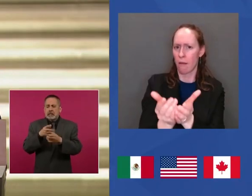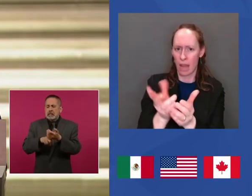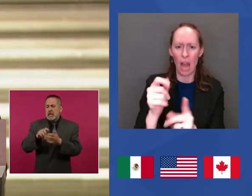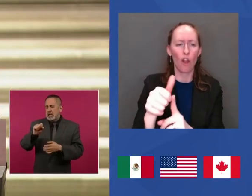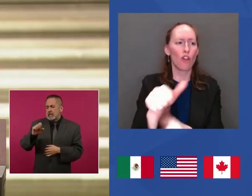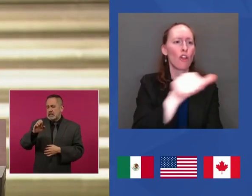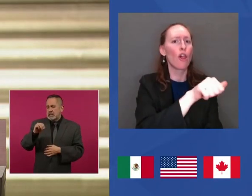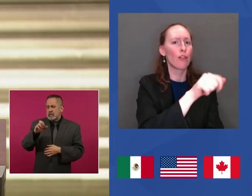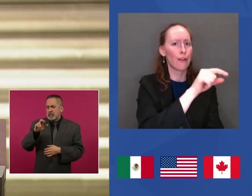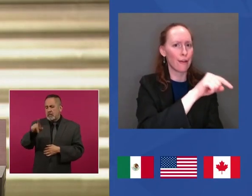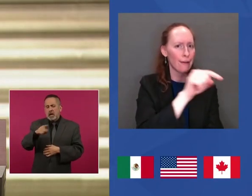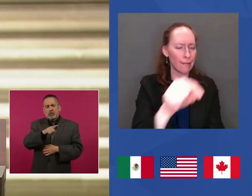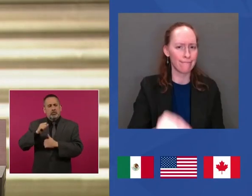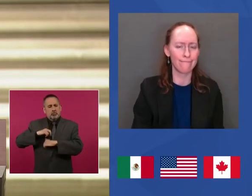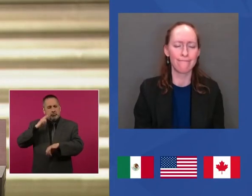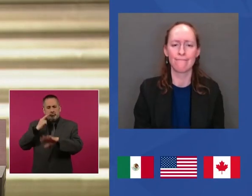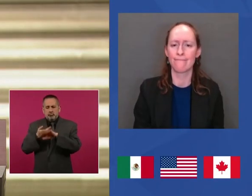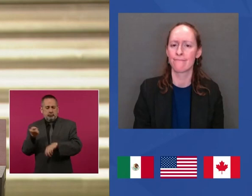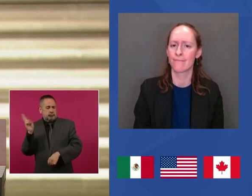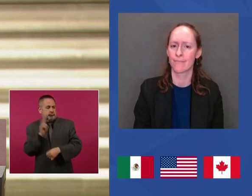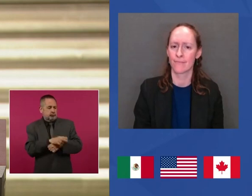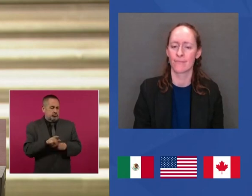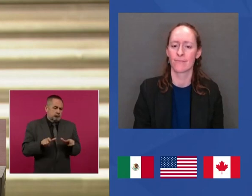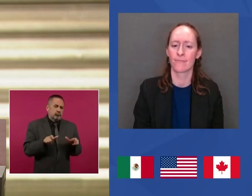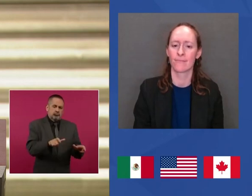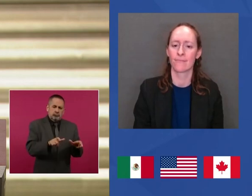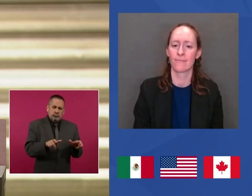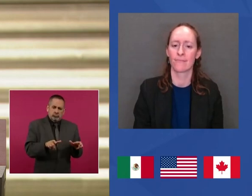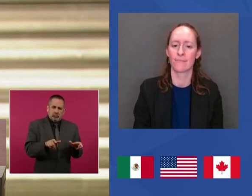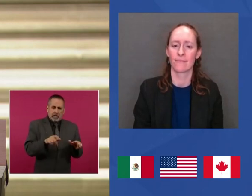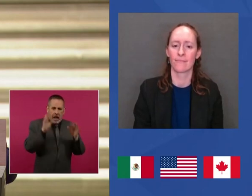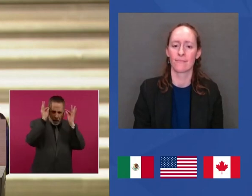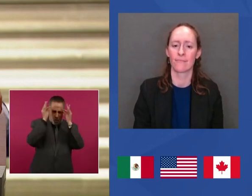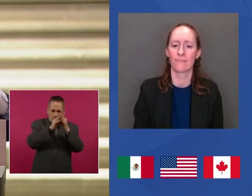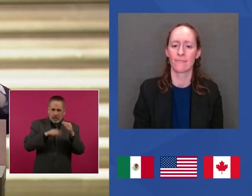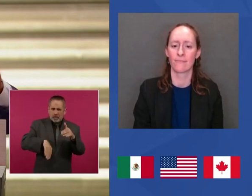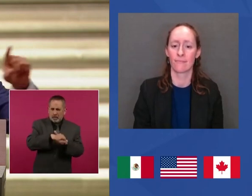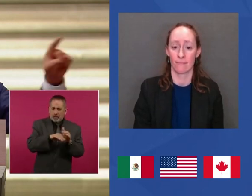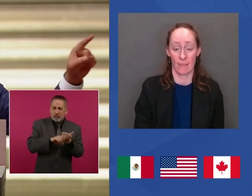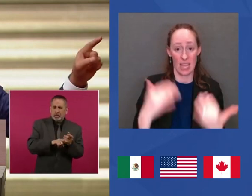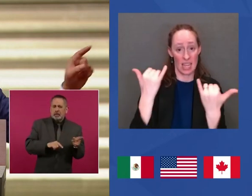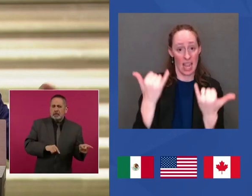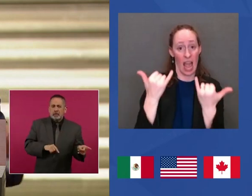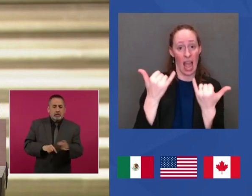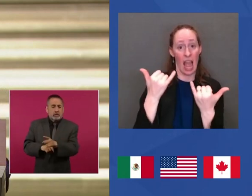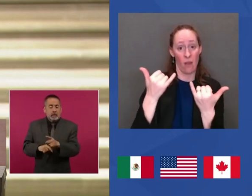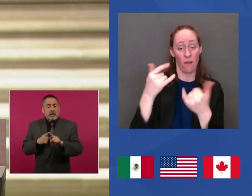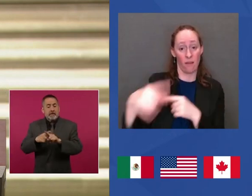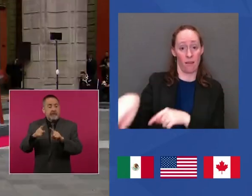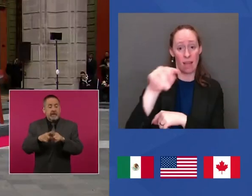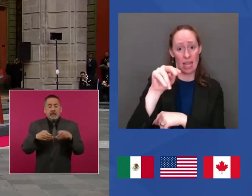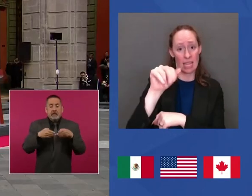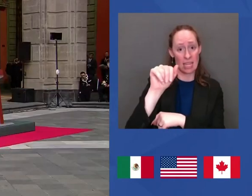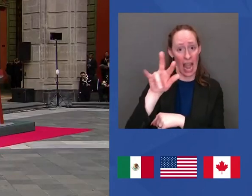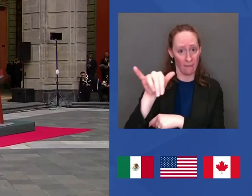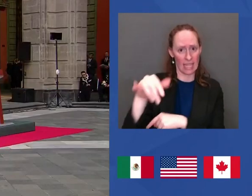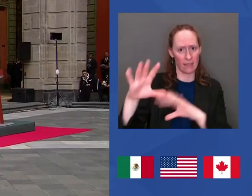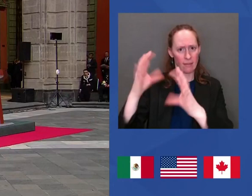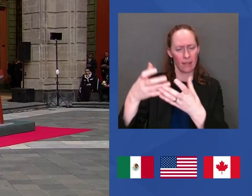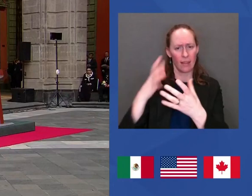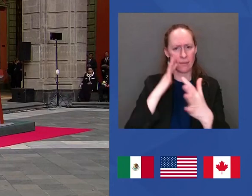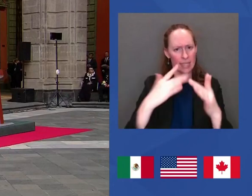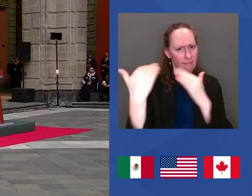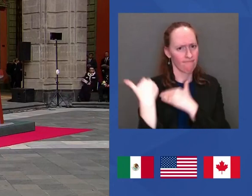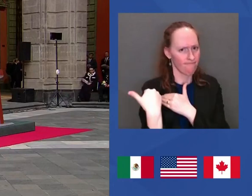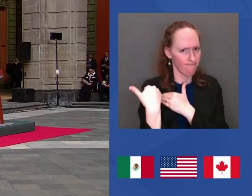Now the Navy is in charge of controlling those customs. And all the customs, the land